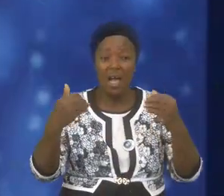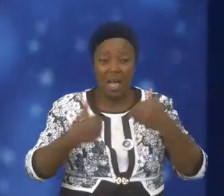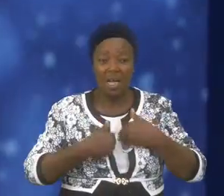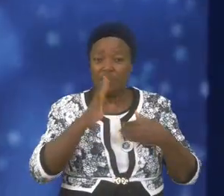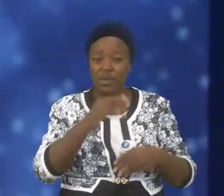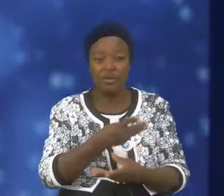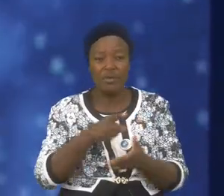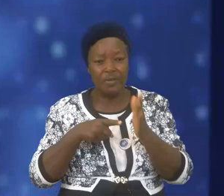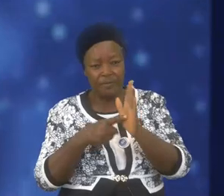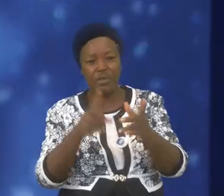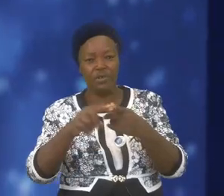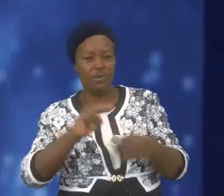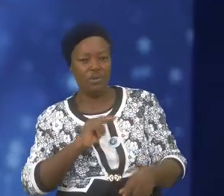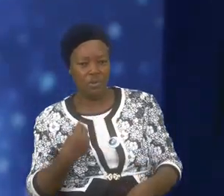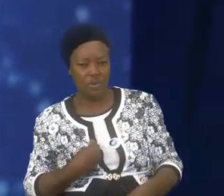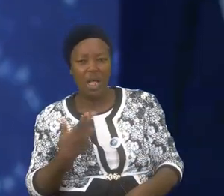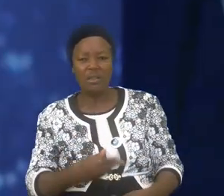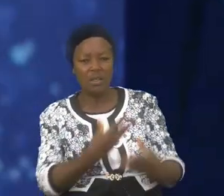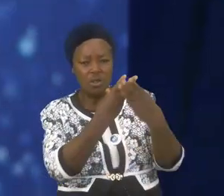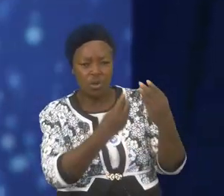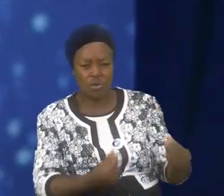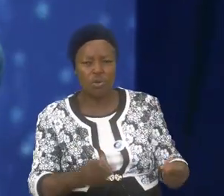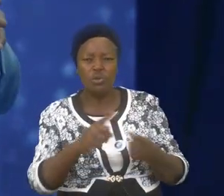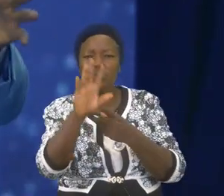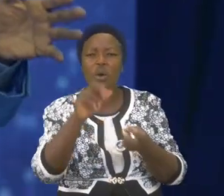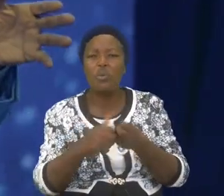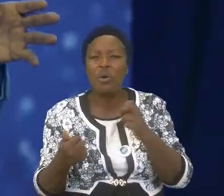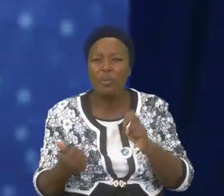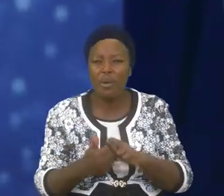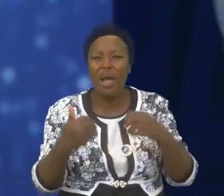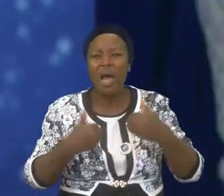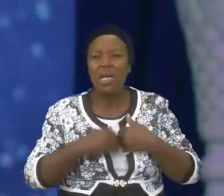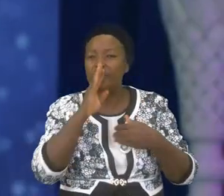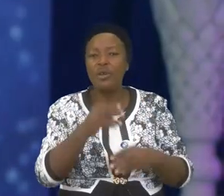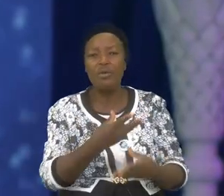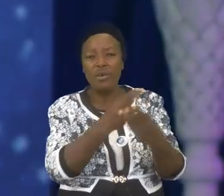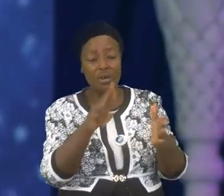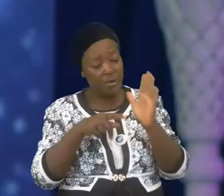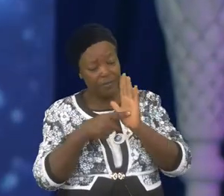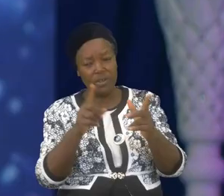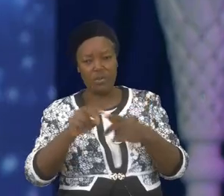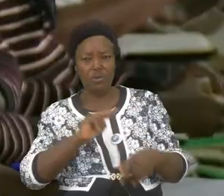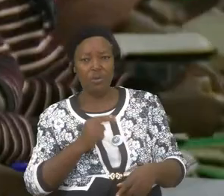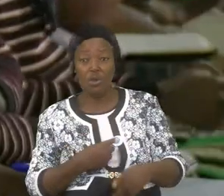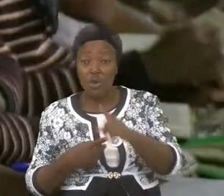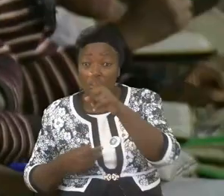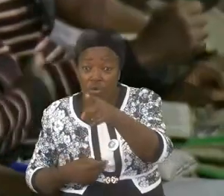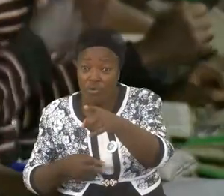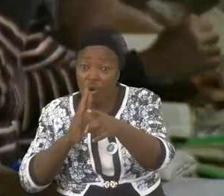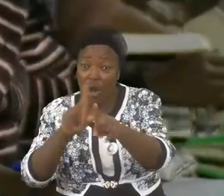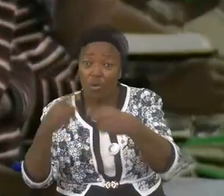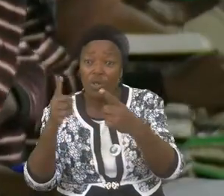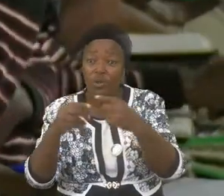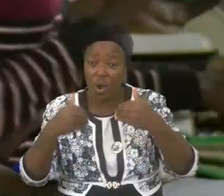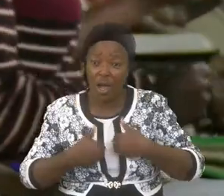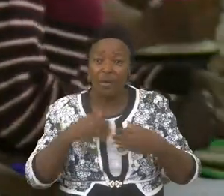problem has been revealed to us. You are going to have that tonight in Jesus' name.